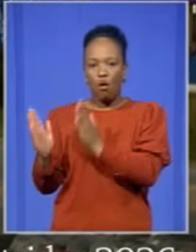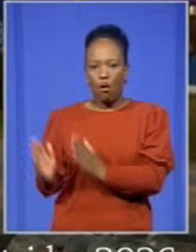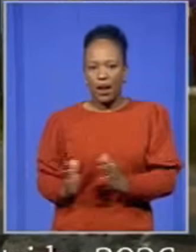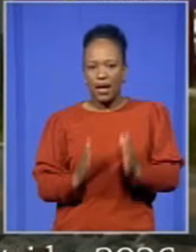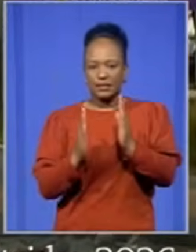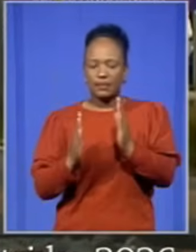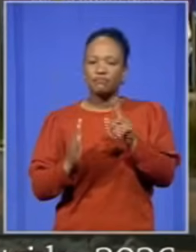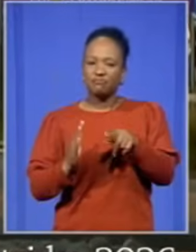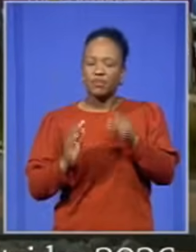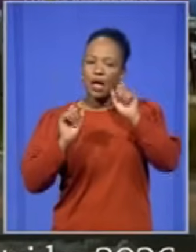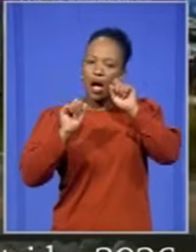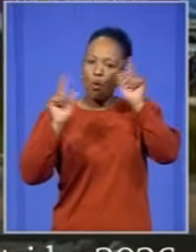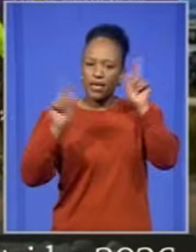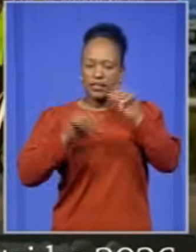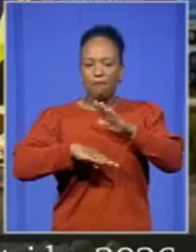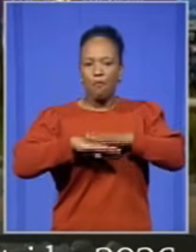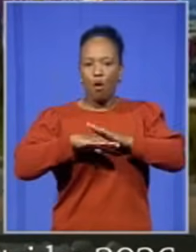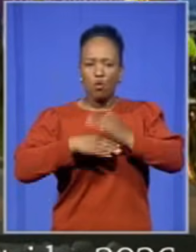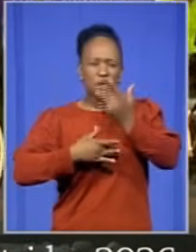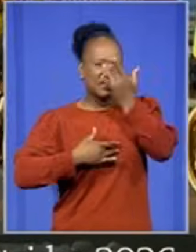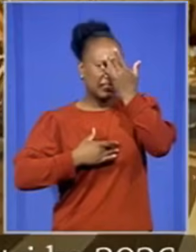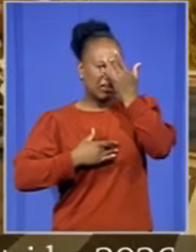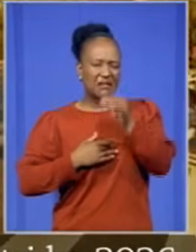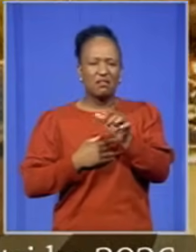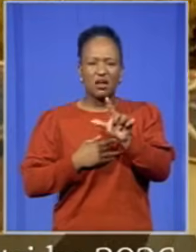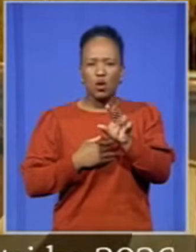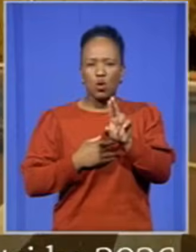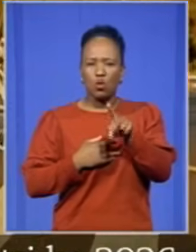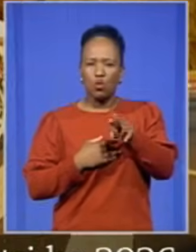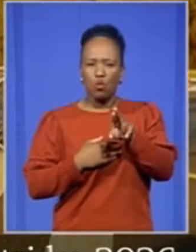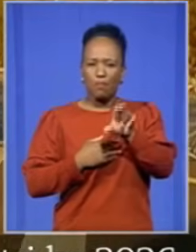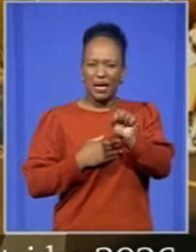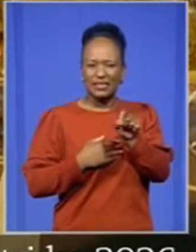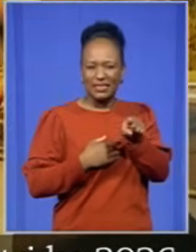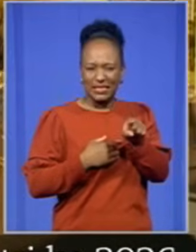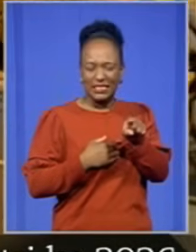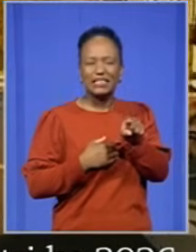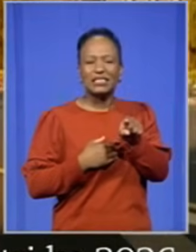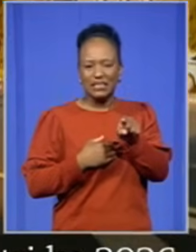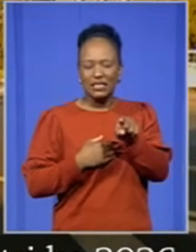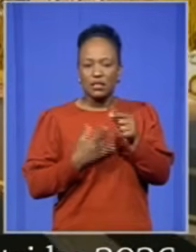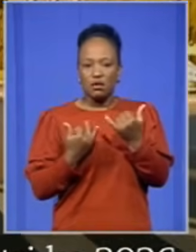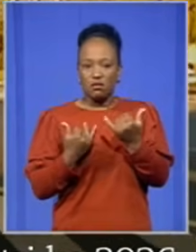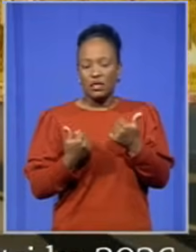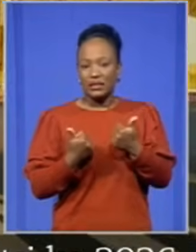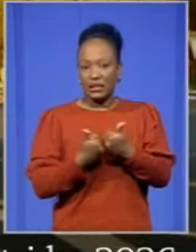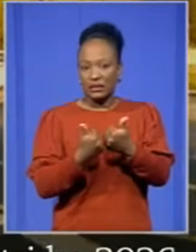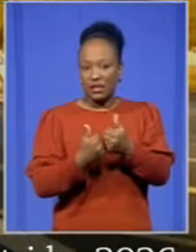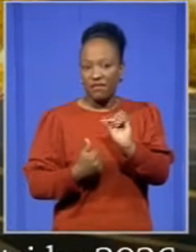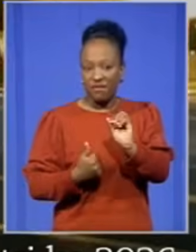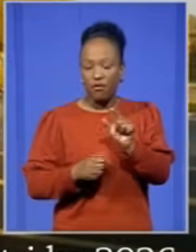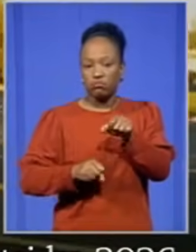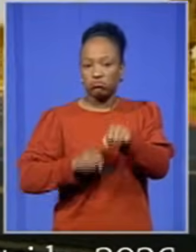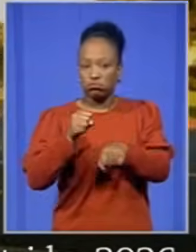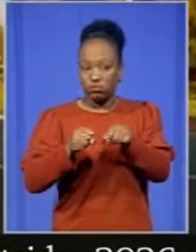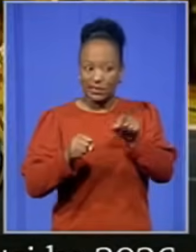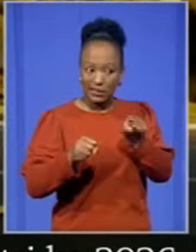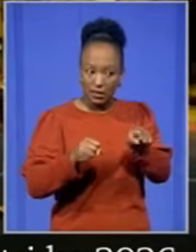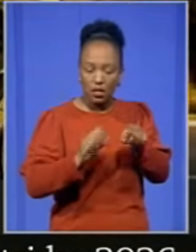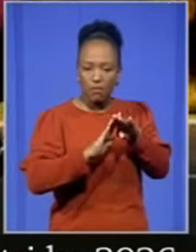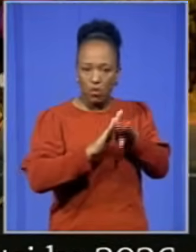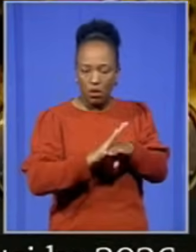ka bolwetse jwa lupus. Ba gateletse gore le fa bane ba lebanwe ke dikgwetlho ba tshepa gore seno se tlile go fetola matshelo a batho. What we